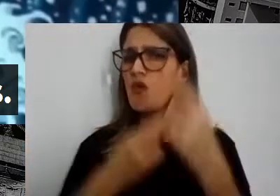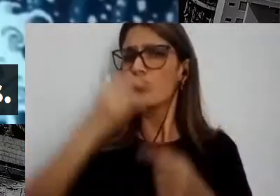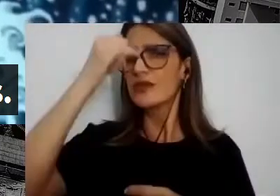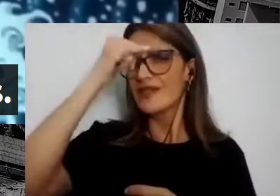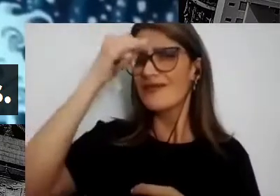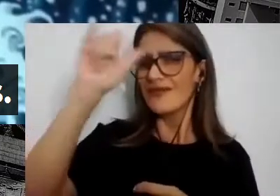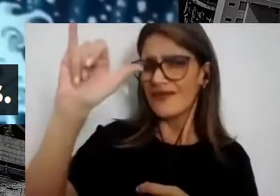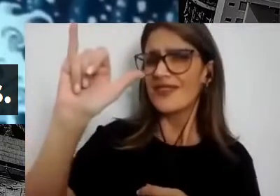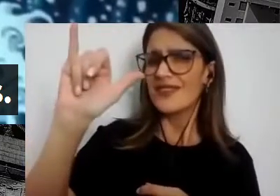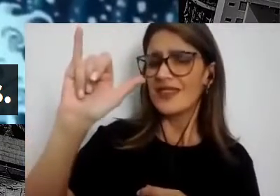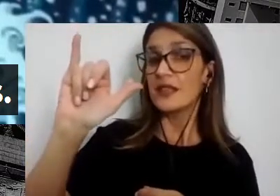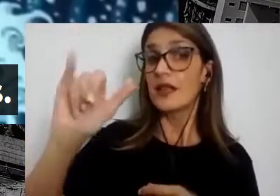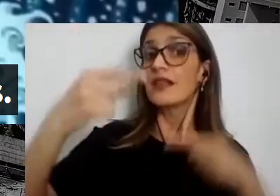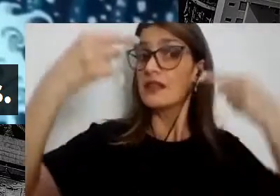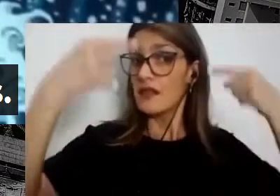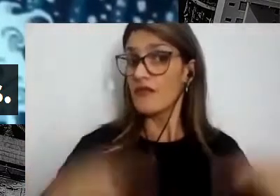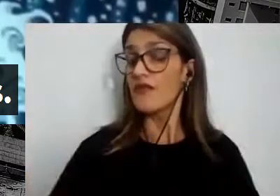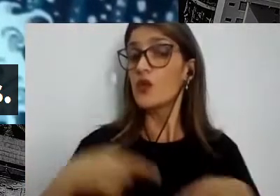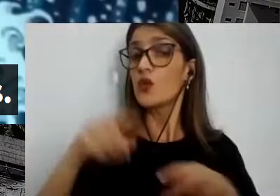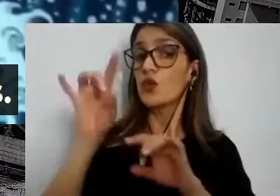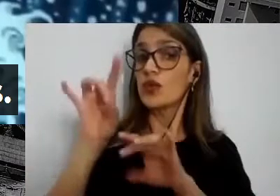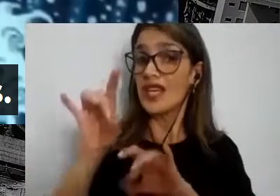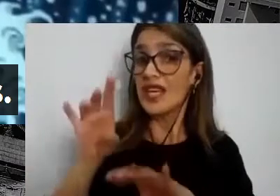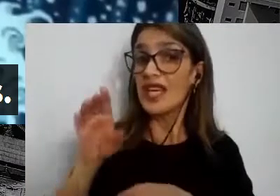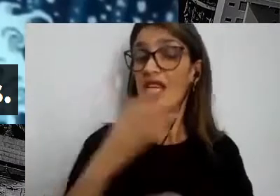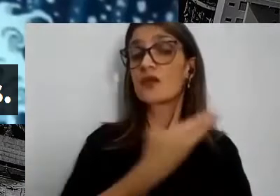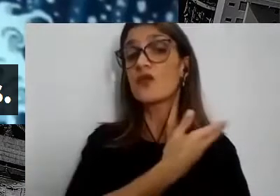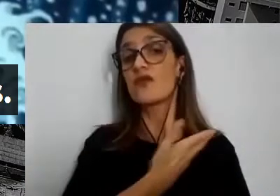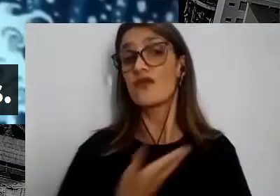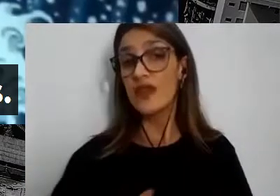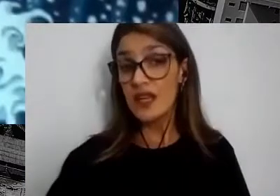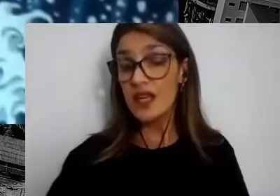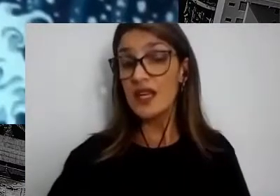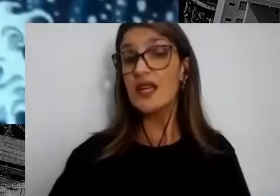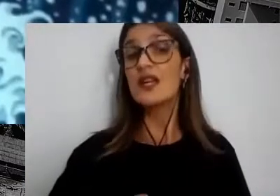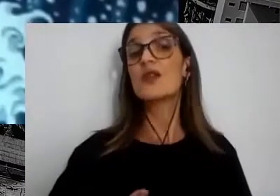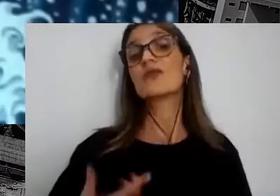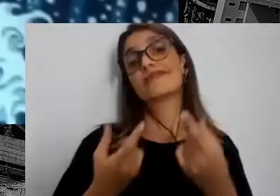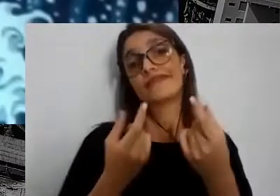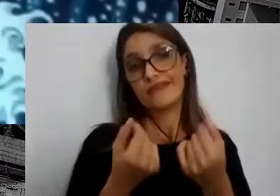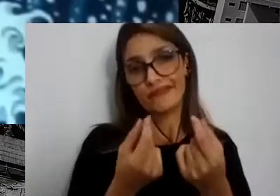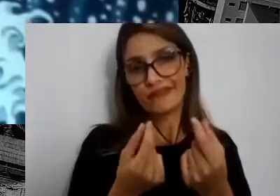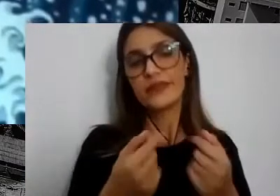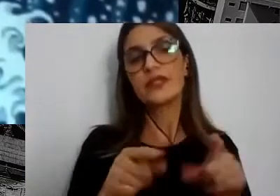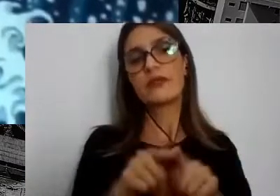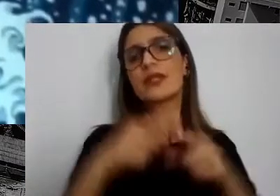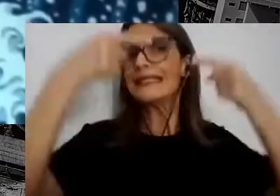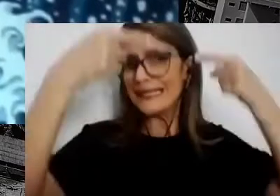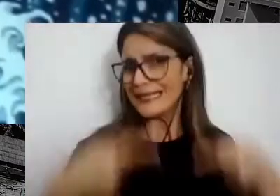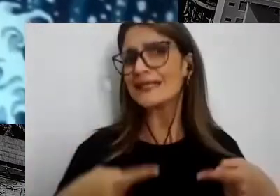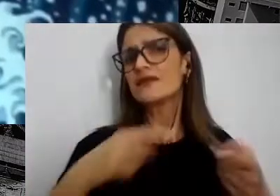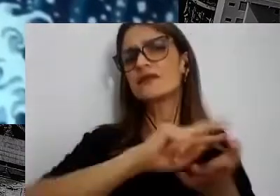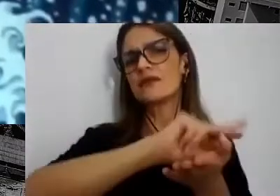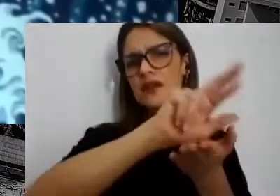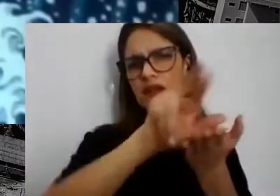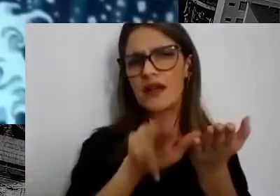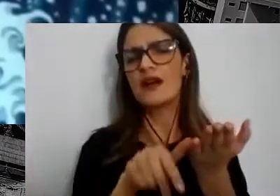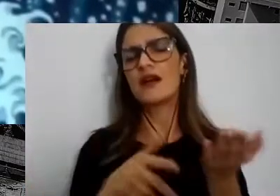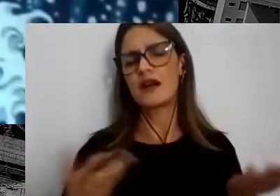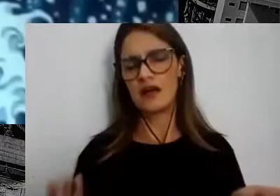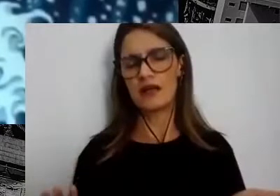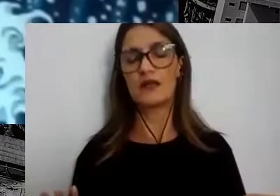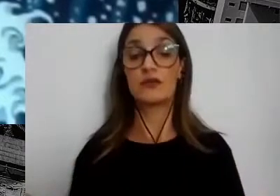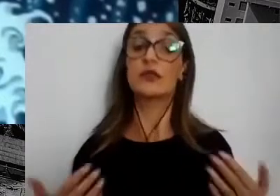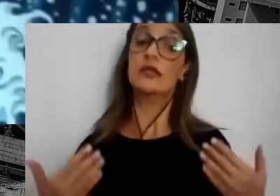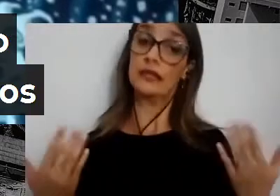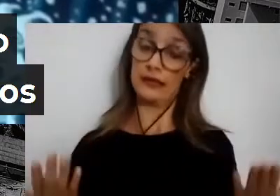they are governance challenges, and they're financial challenges. So, let me just try to spend a few minutes trying to unpack that a